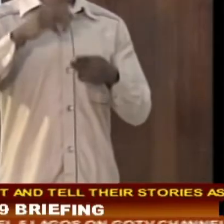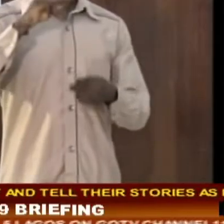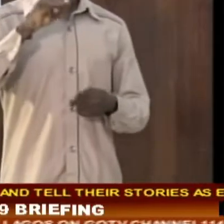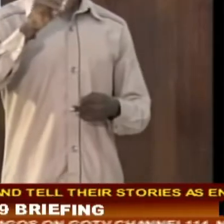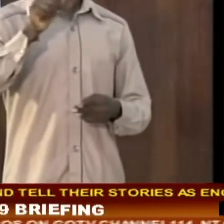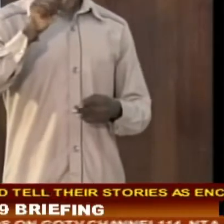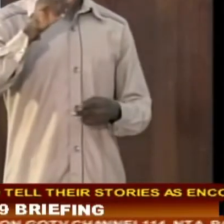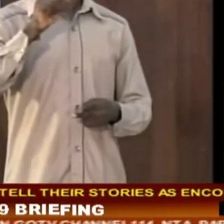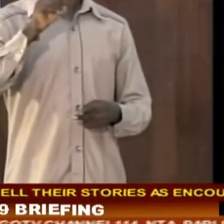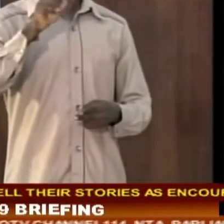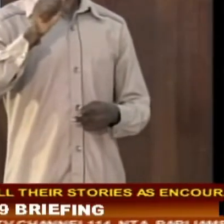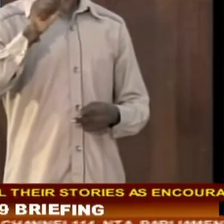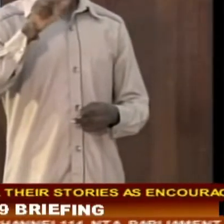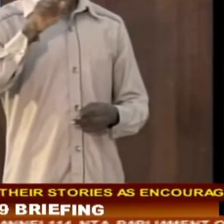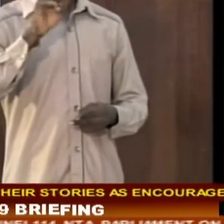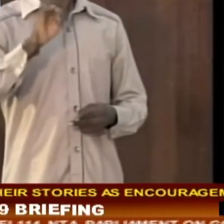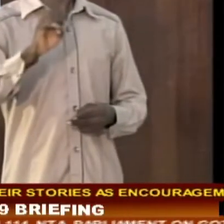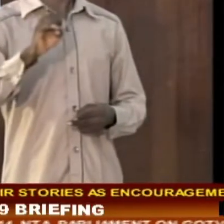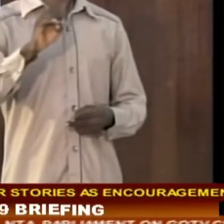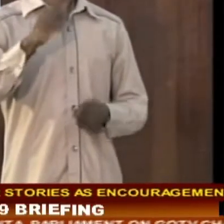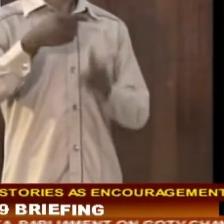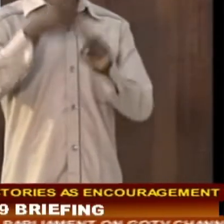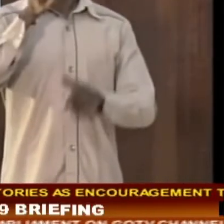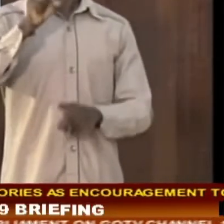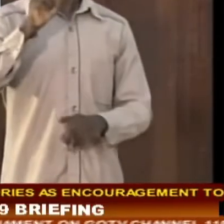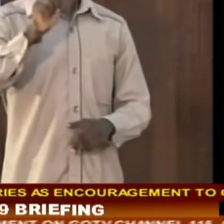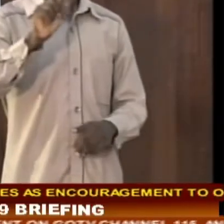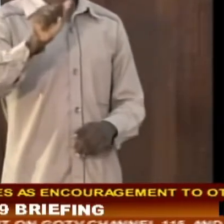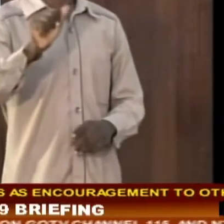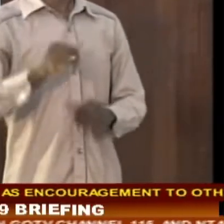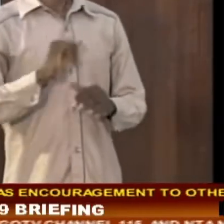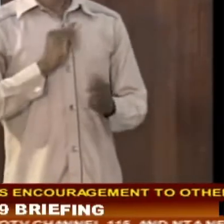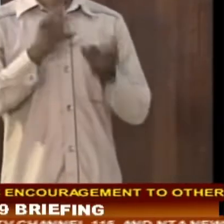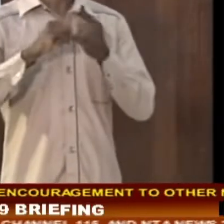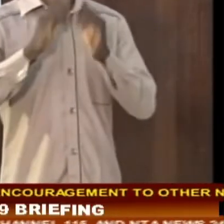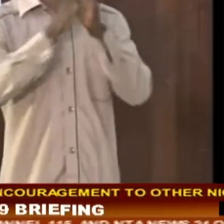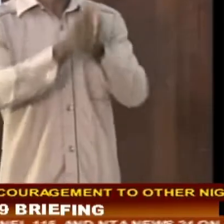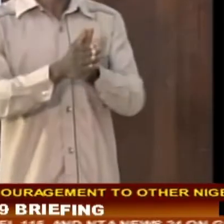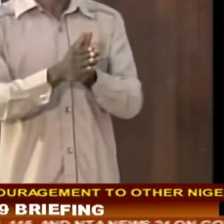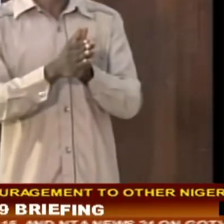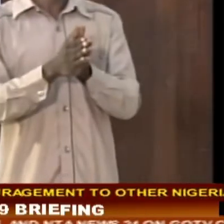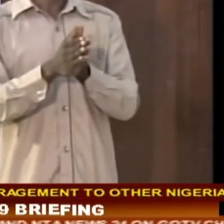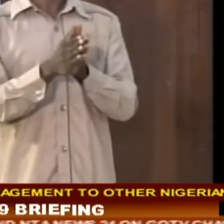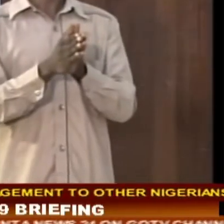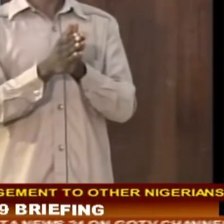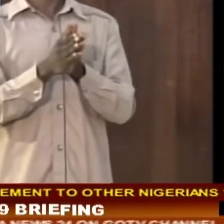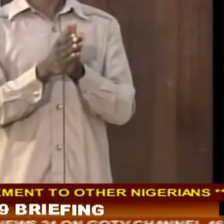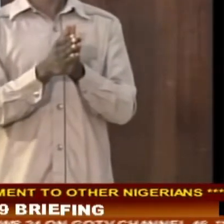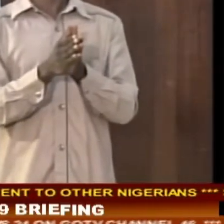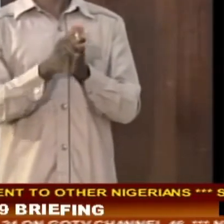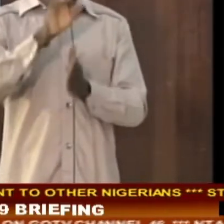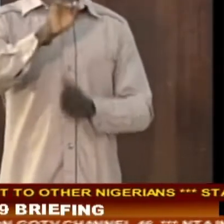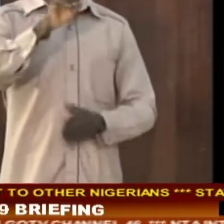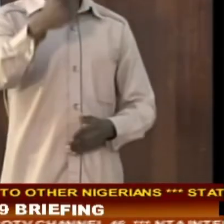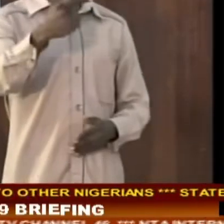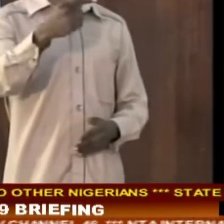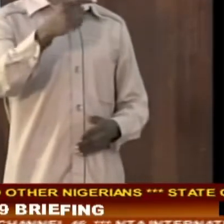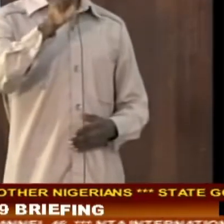mien I report for the NTA I want to ask the DG of